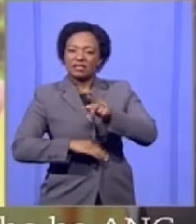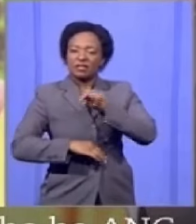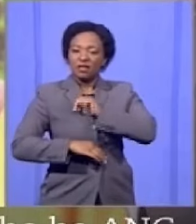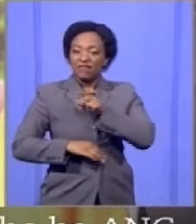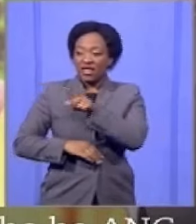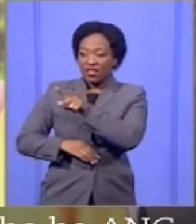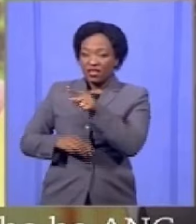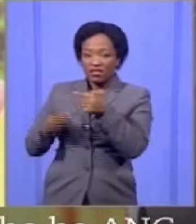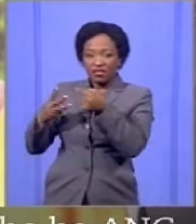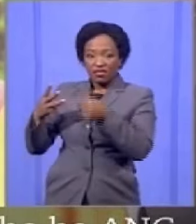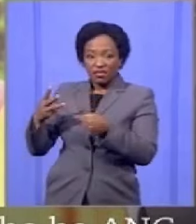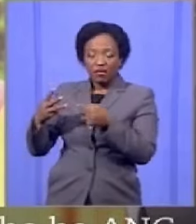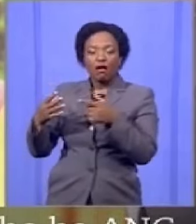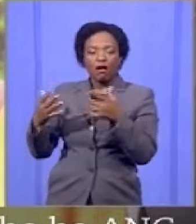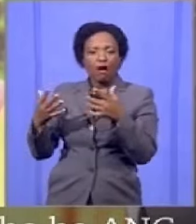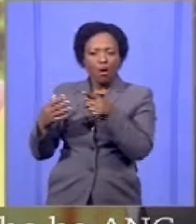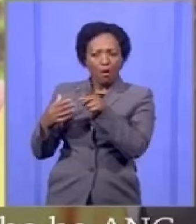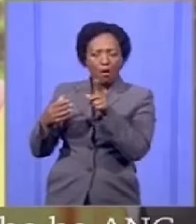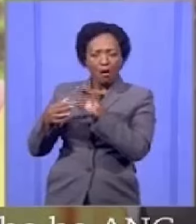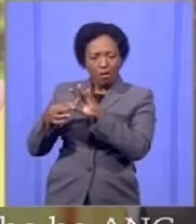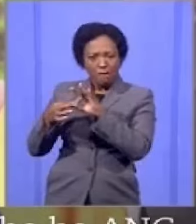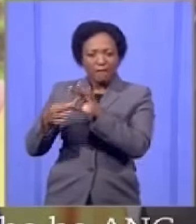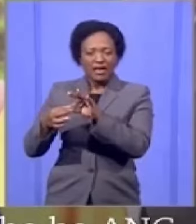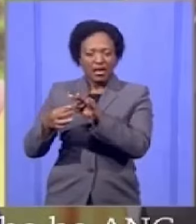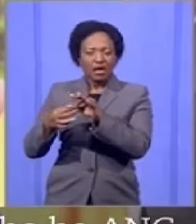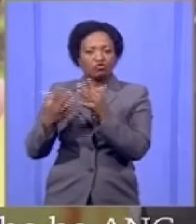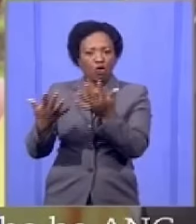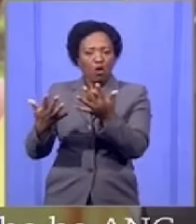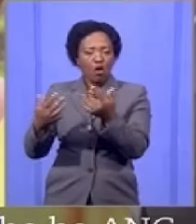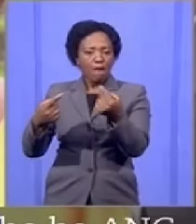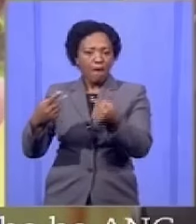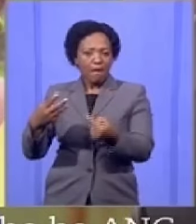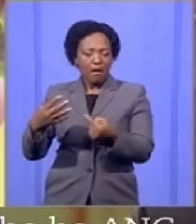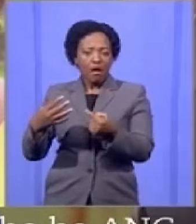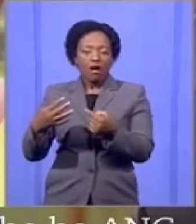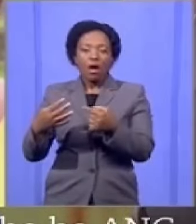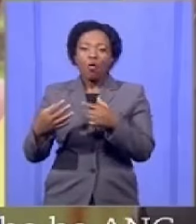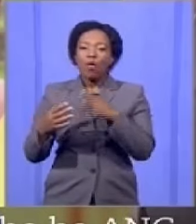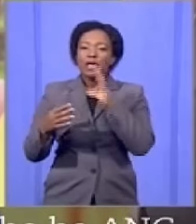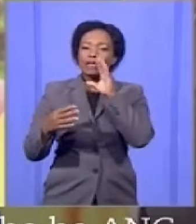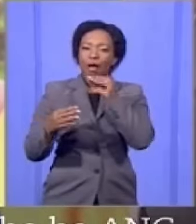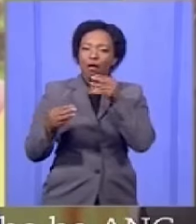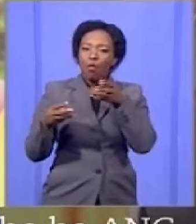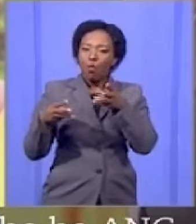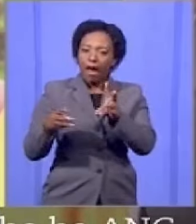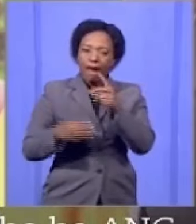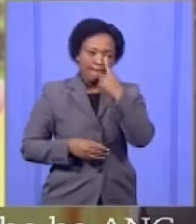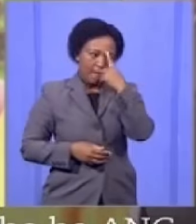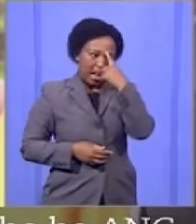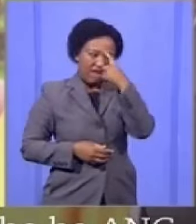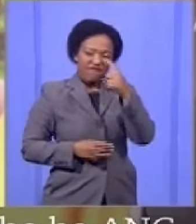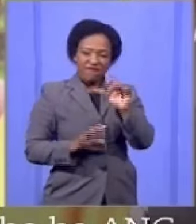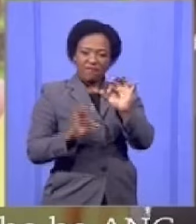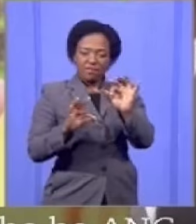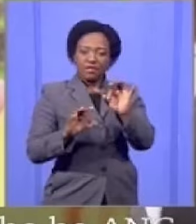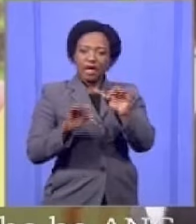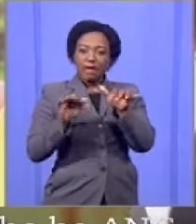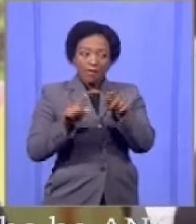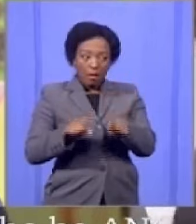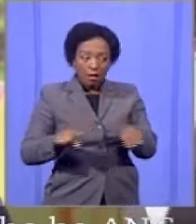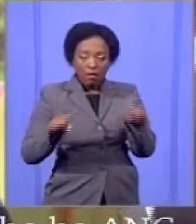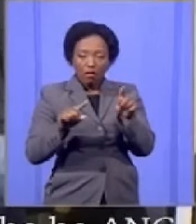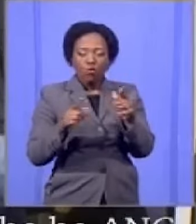committed to do the following, and we come across in a believable way, I think the population in this province will do